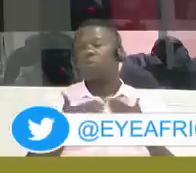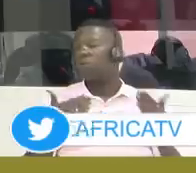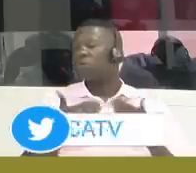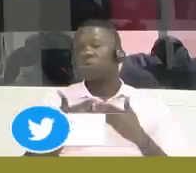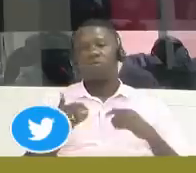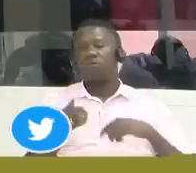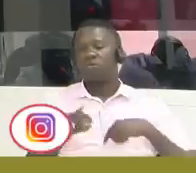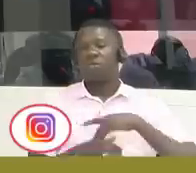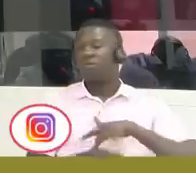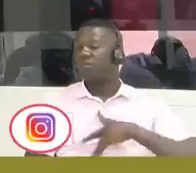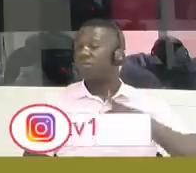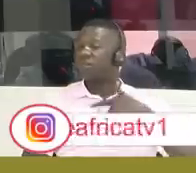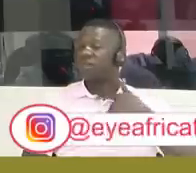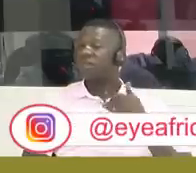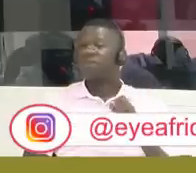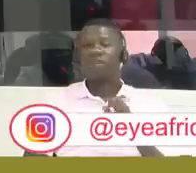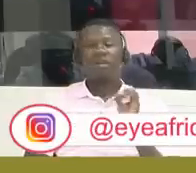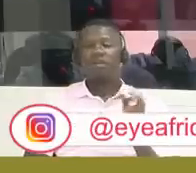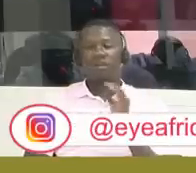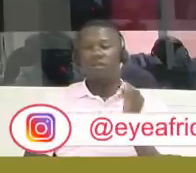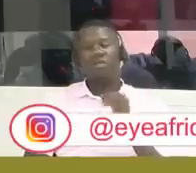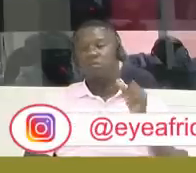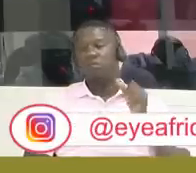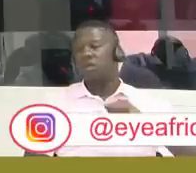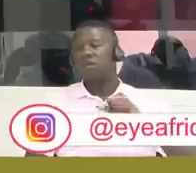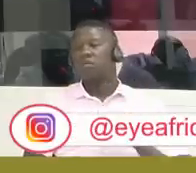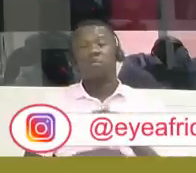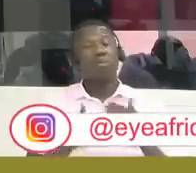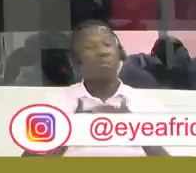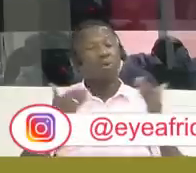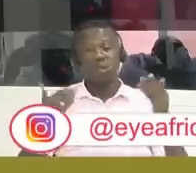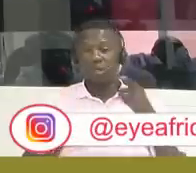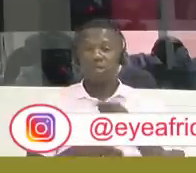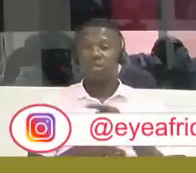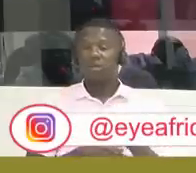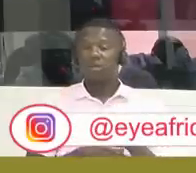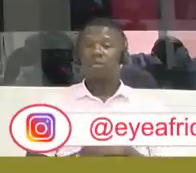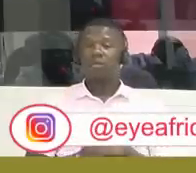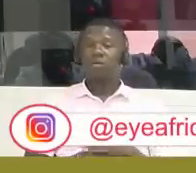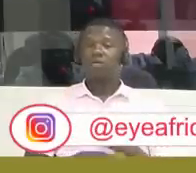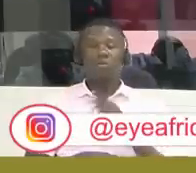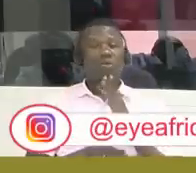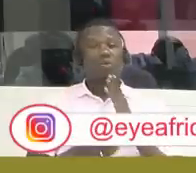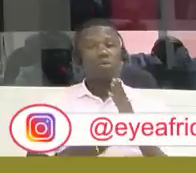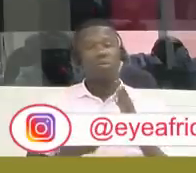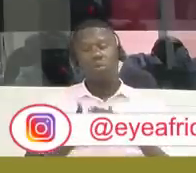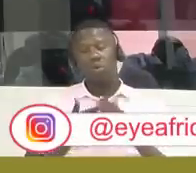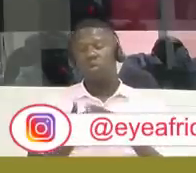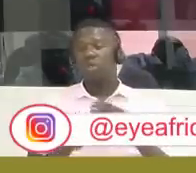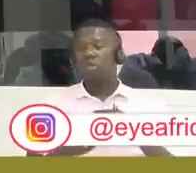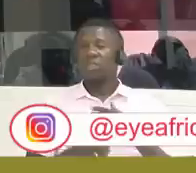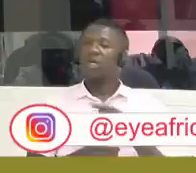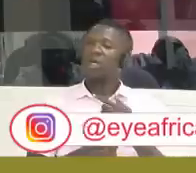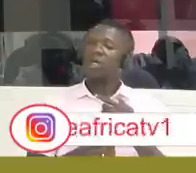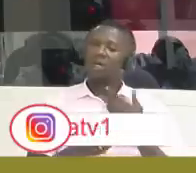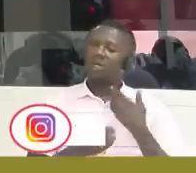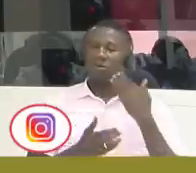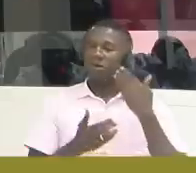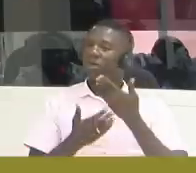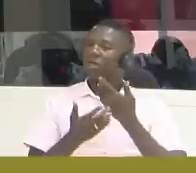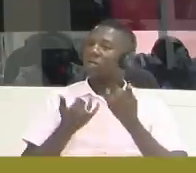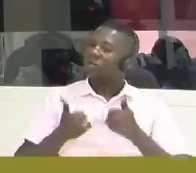I felt so devastated. But more than that was the sense of loss and grief that haunts